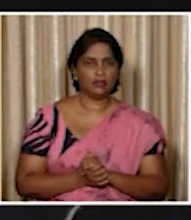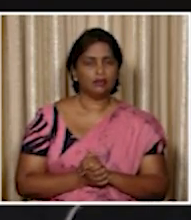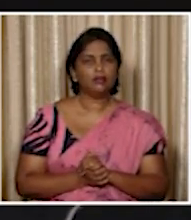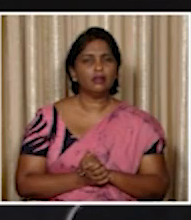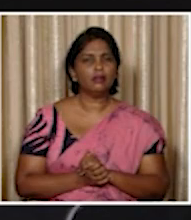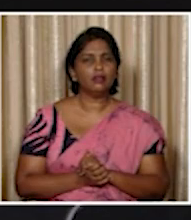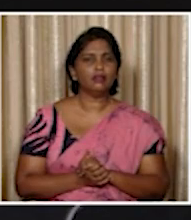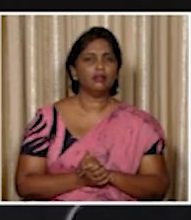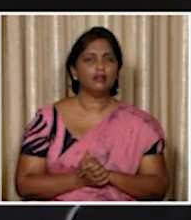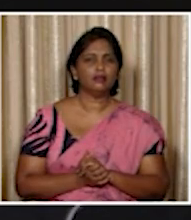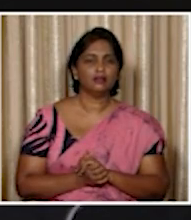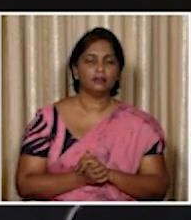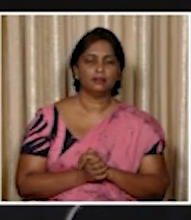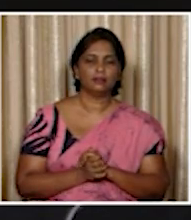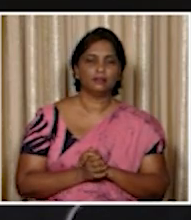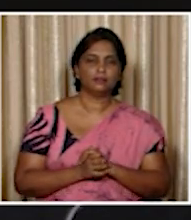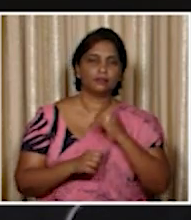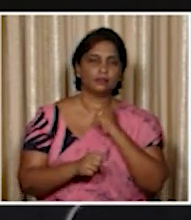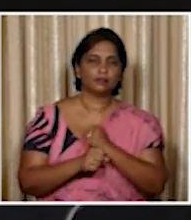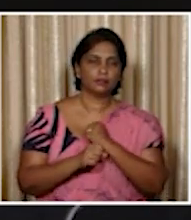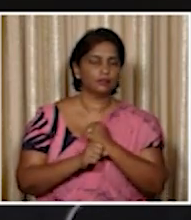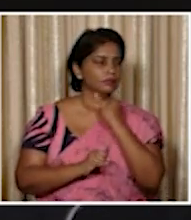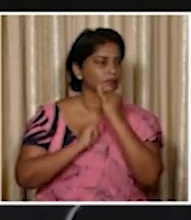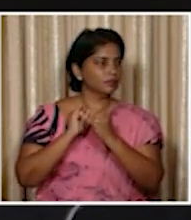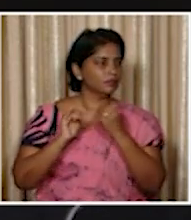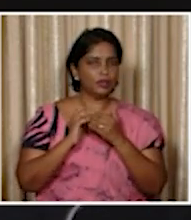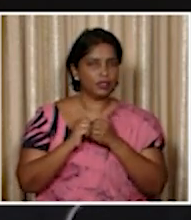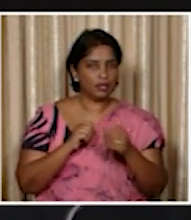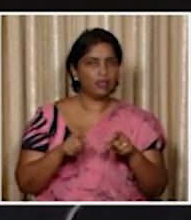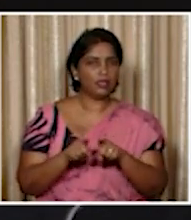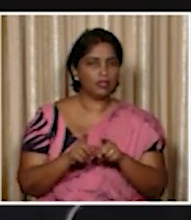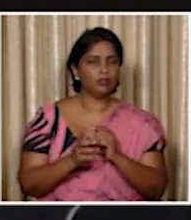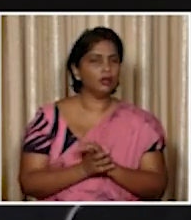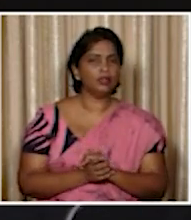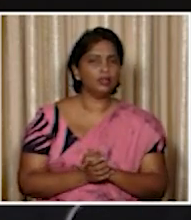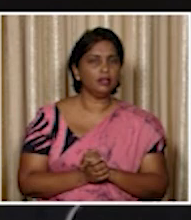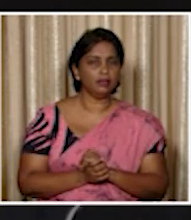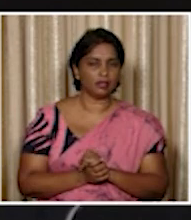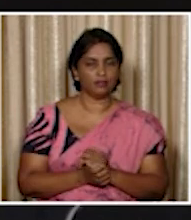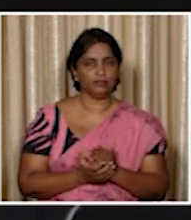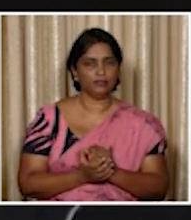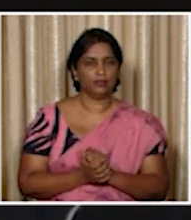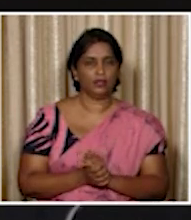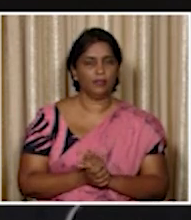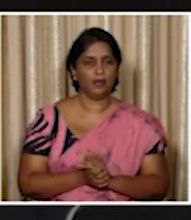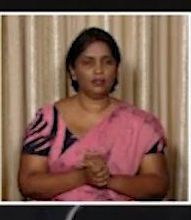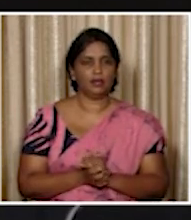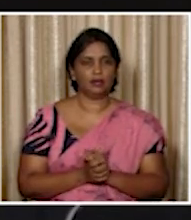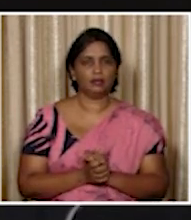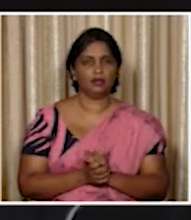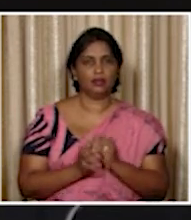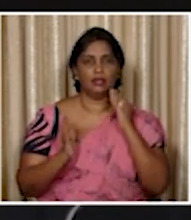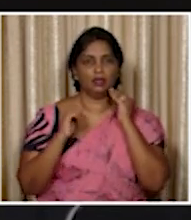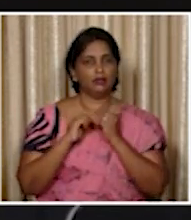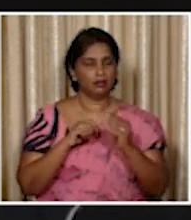to be taken down, but also for the originator to be identified. Why would this latter requirement be necessary unless the